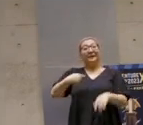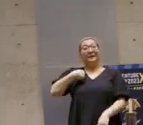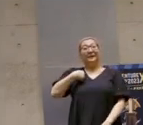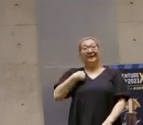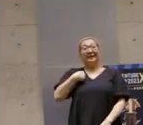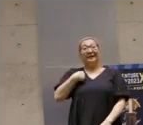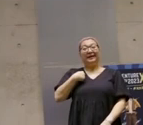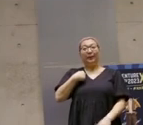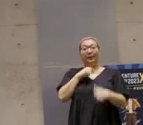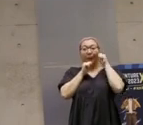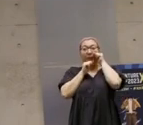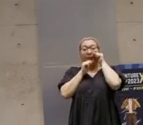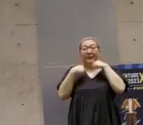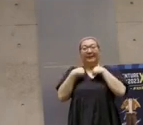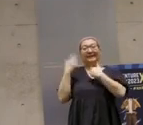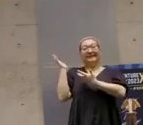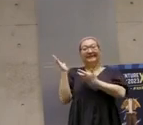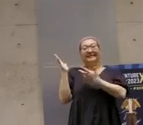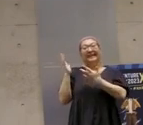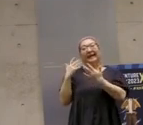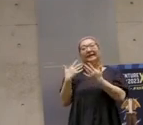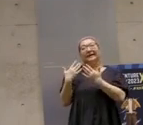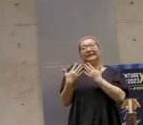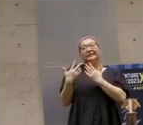the early 80s, and we used to basically